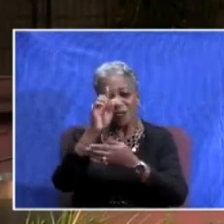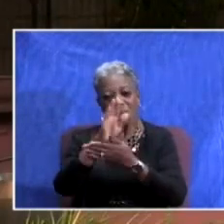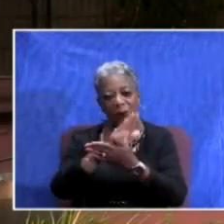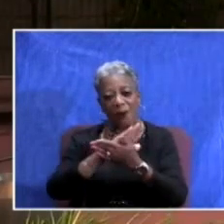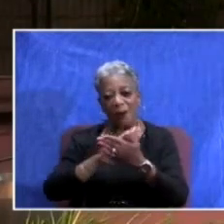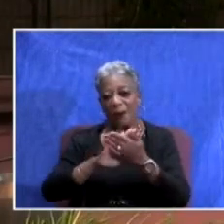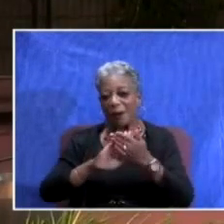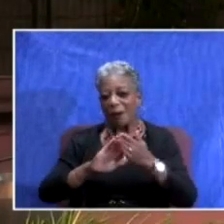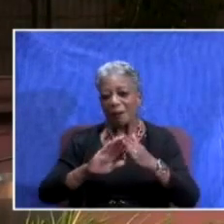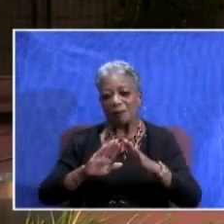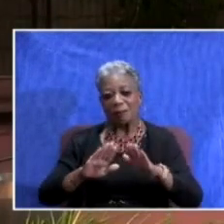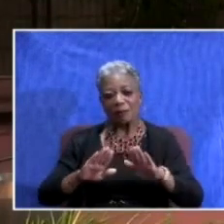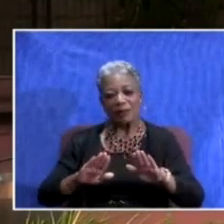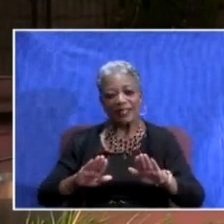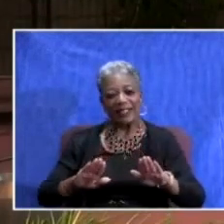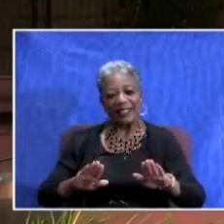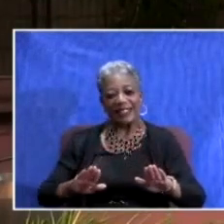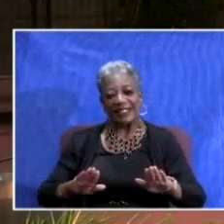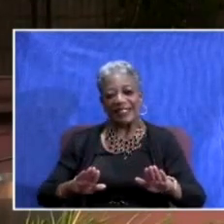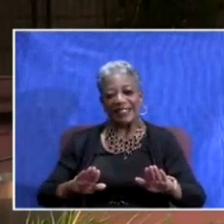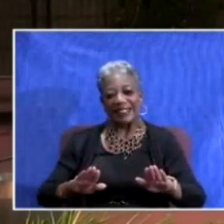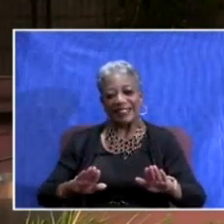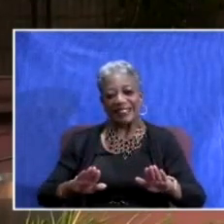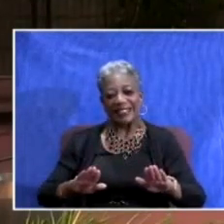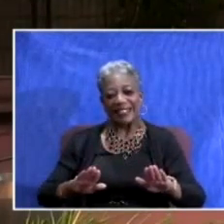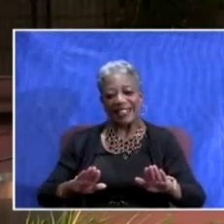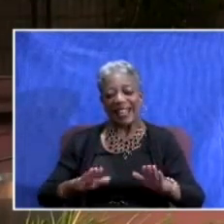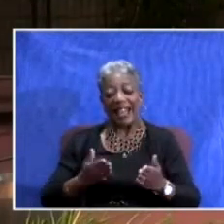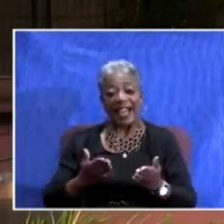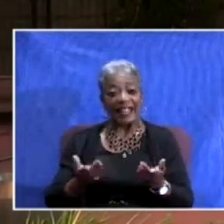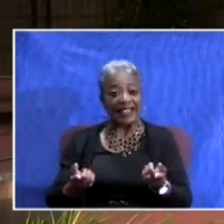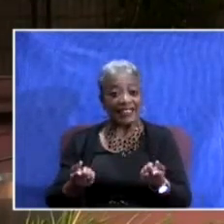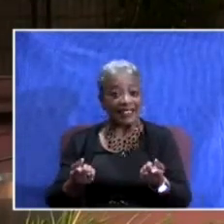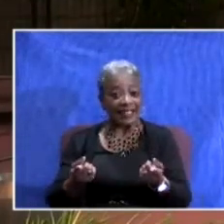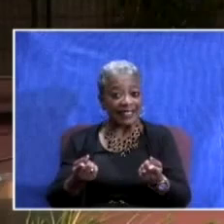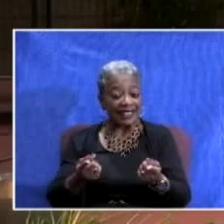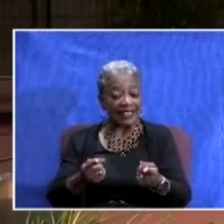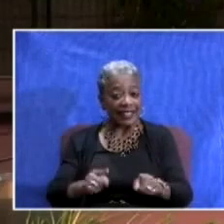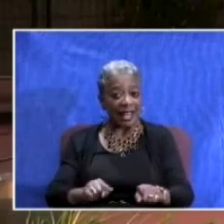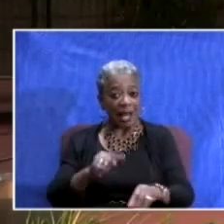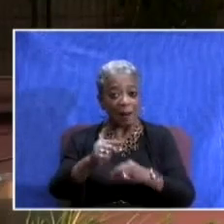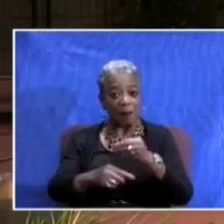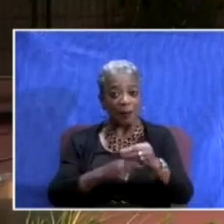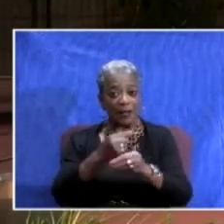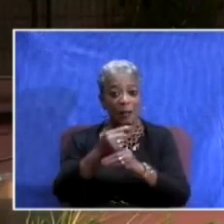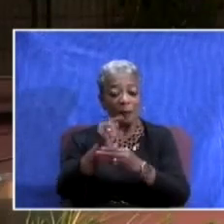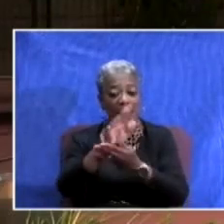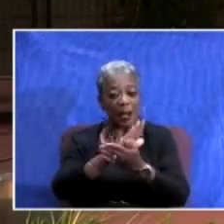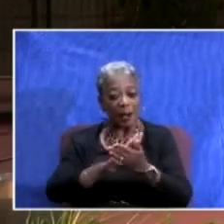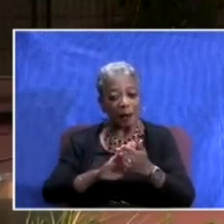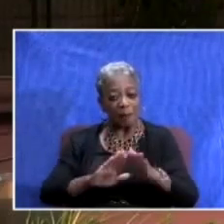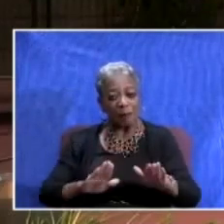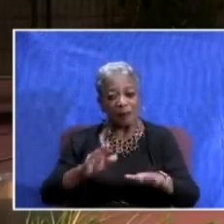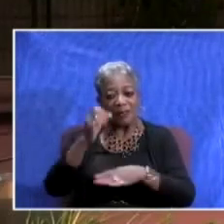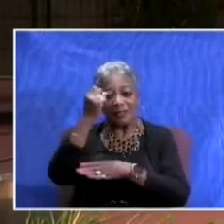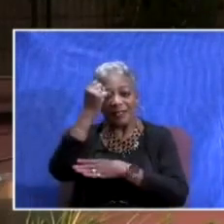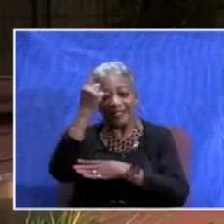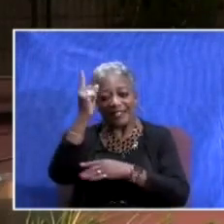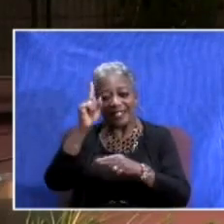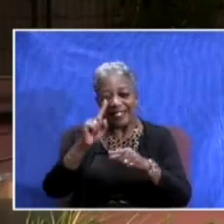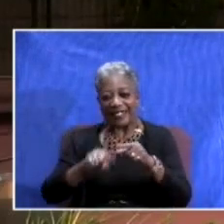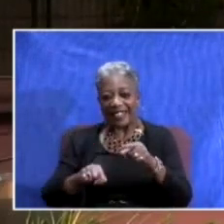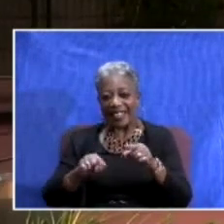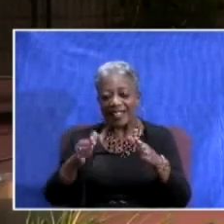And the wonderful thing about the peace of God that passes all understanding is that you can have peace in the middle